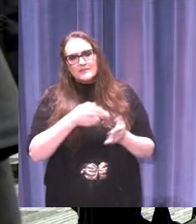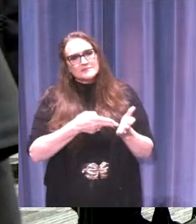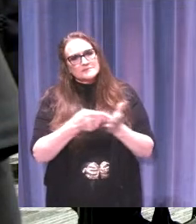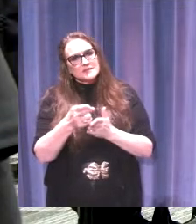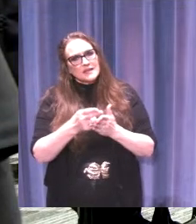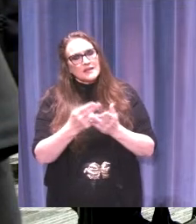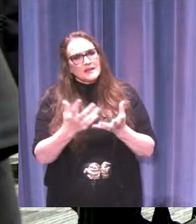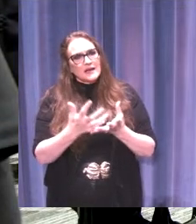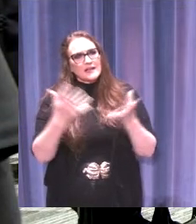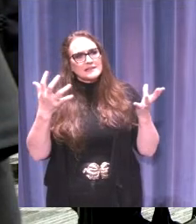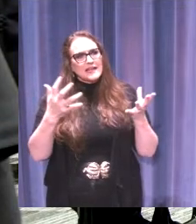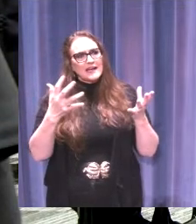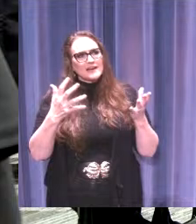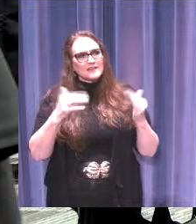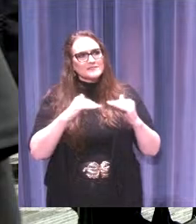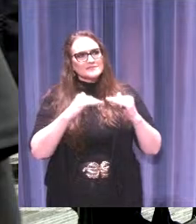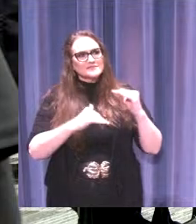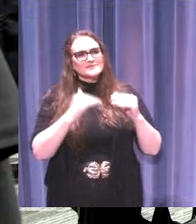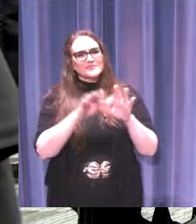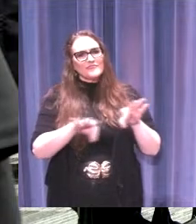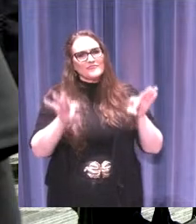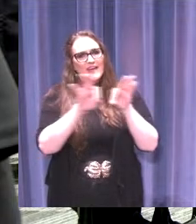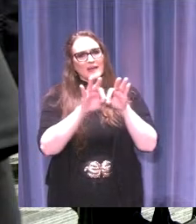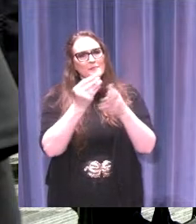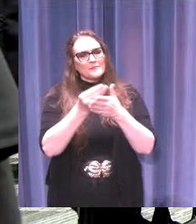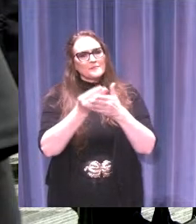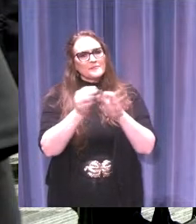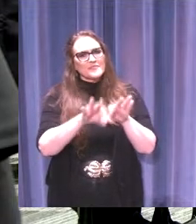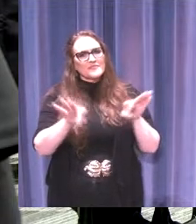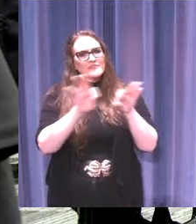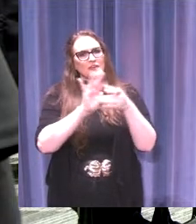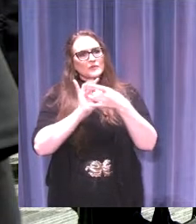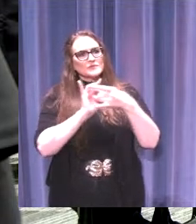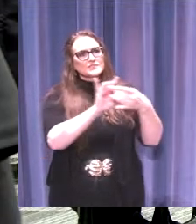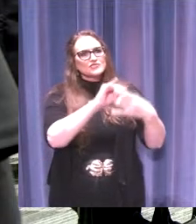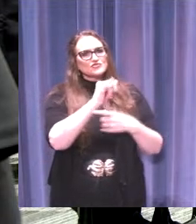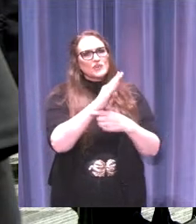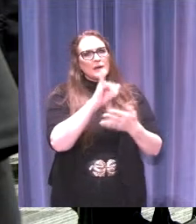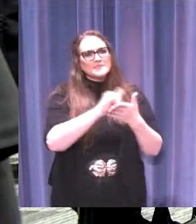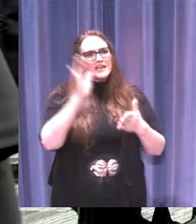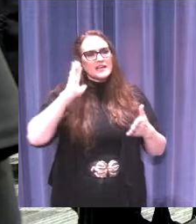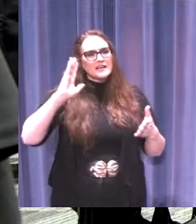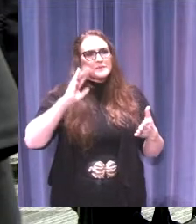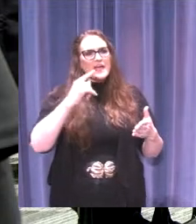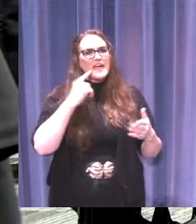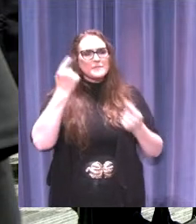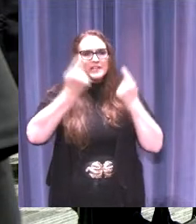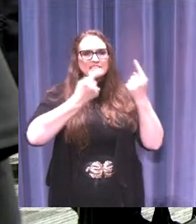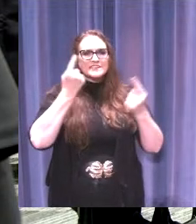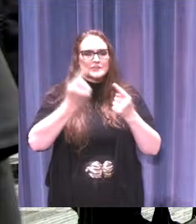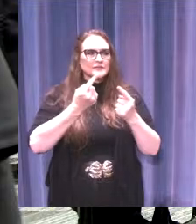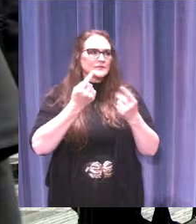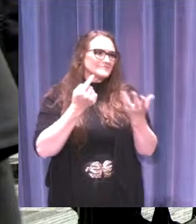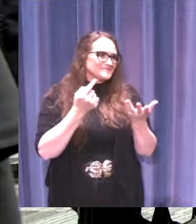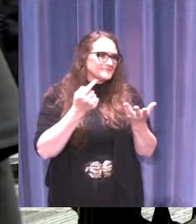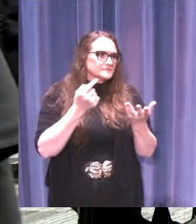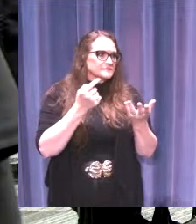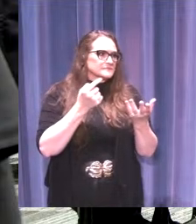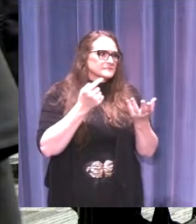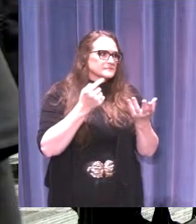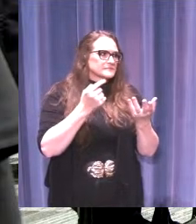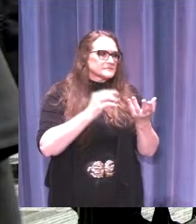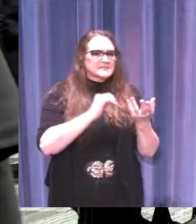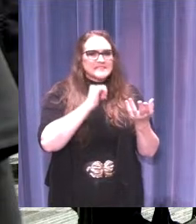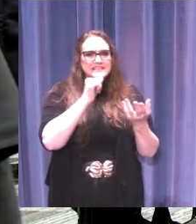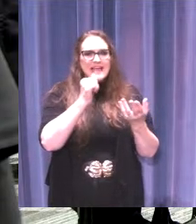deal of monetary value associated with jobs that in the past have been considered to be